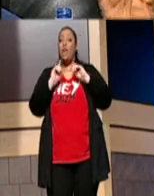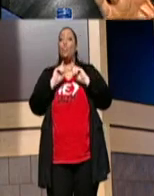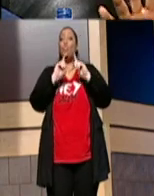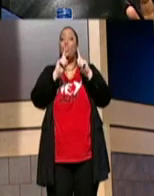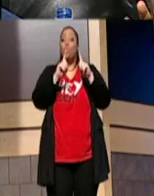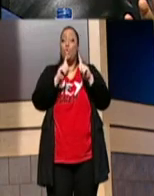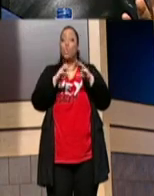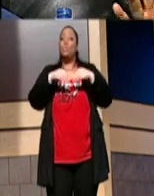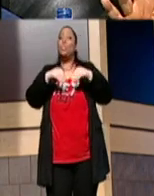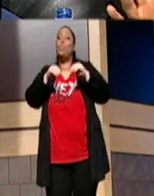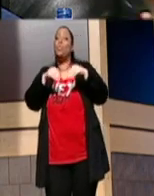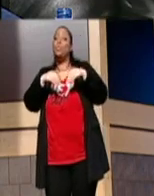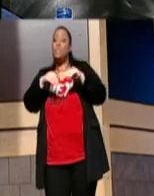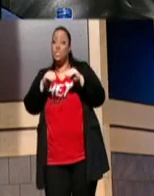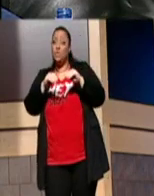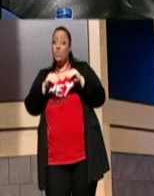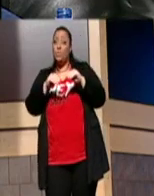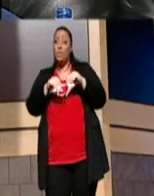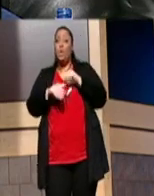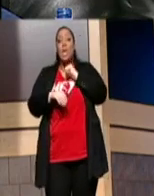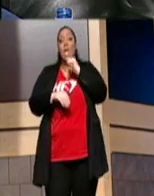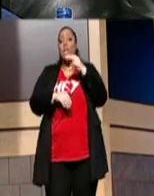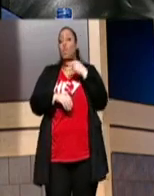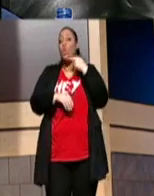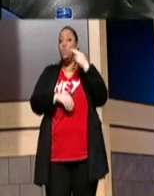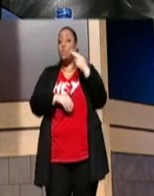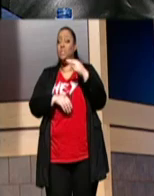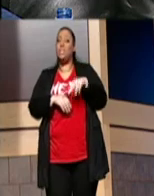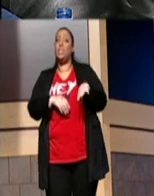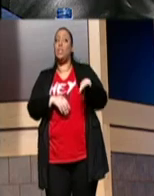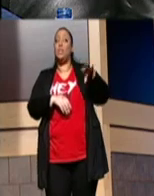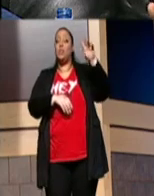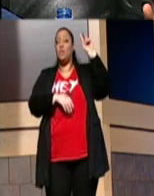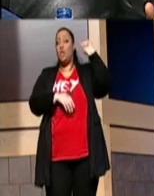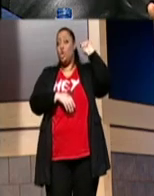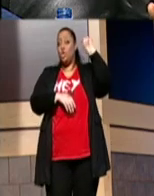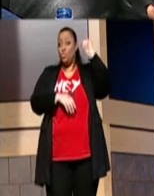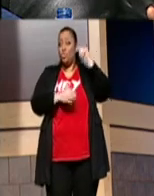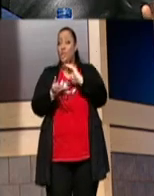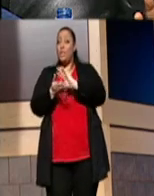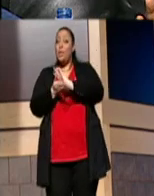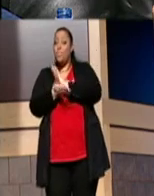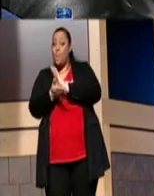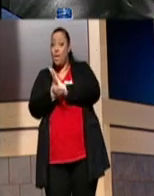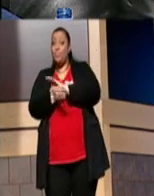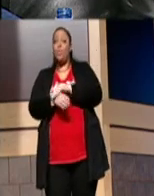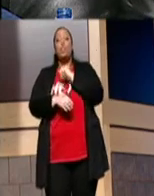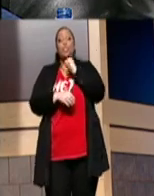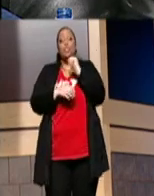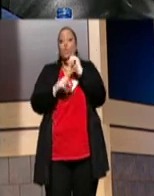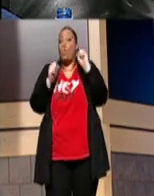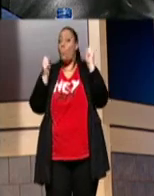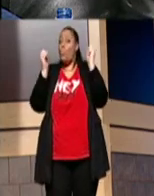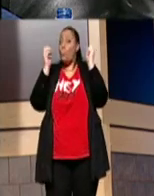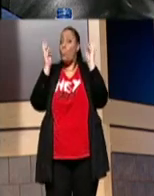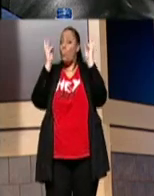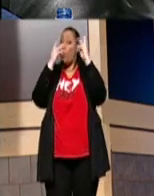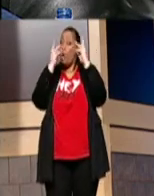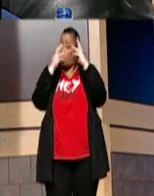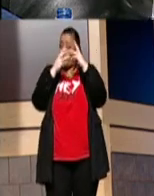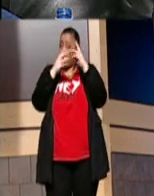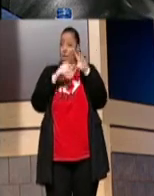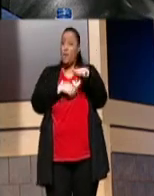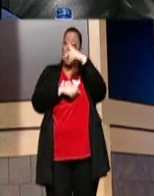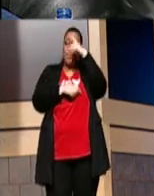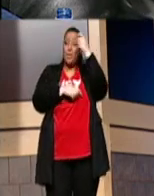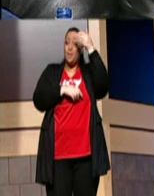the grocery store and don't see any toilet paper. Don't panic. Don't panic, because